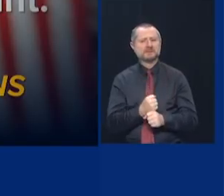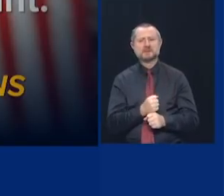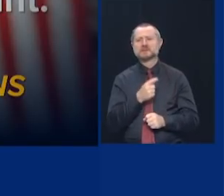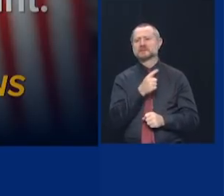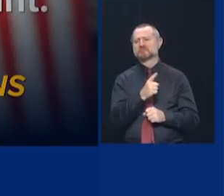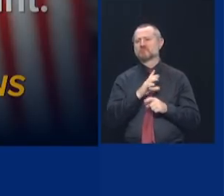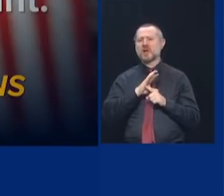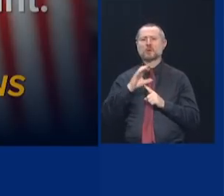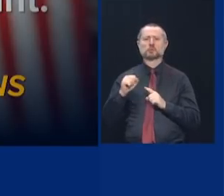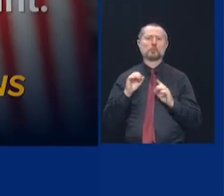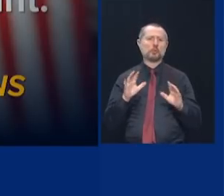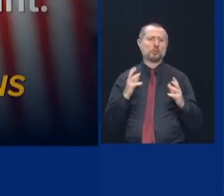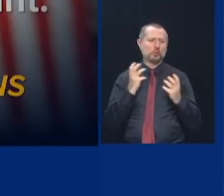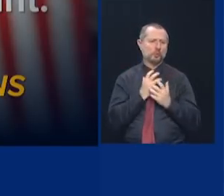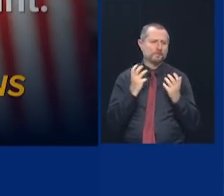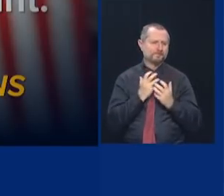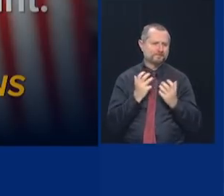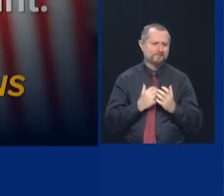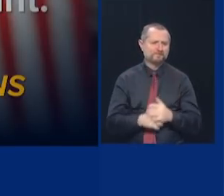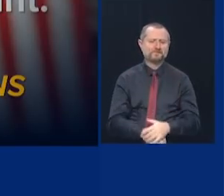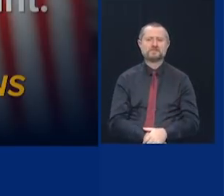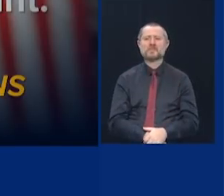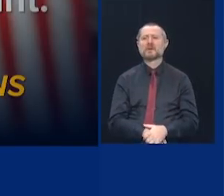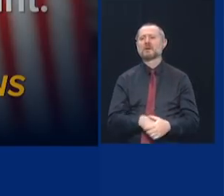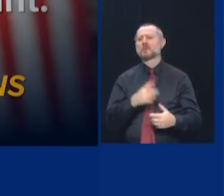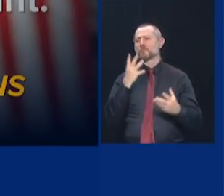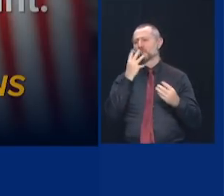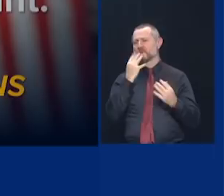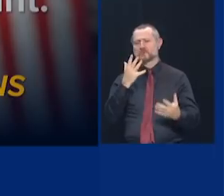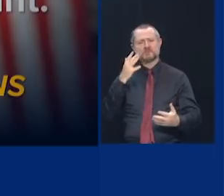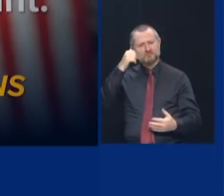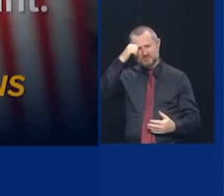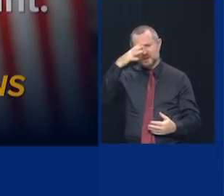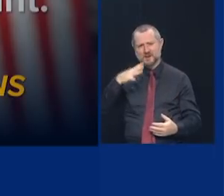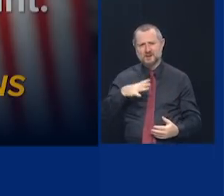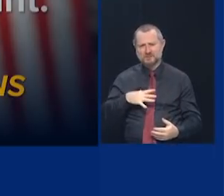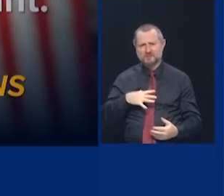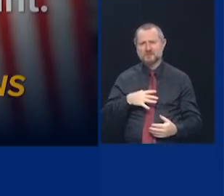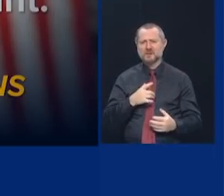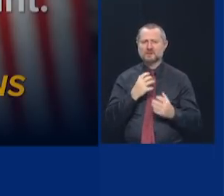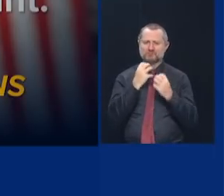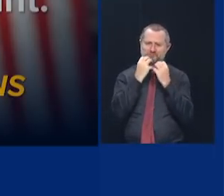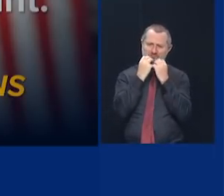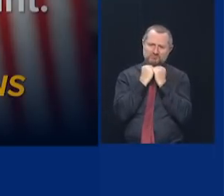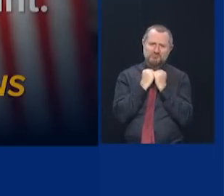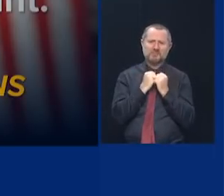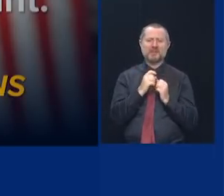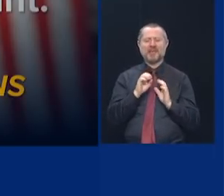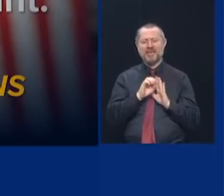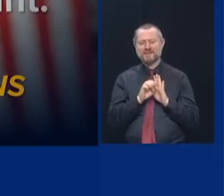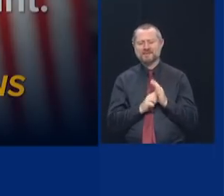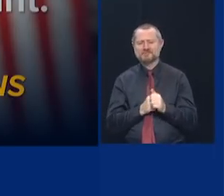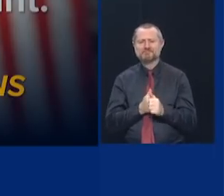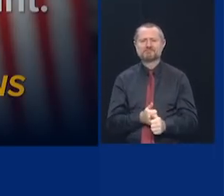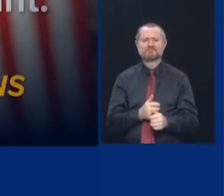He was beautiful, charismatic, principled, had